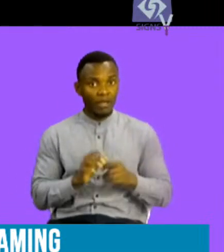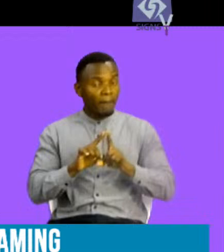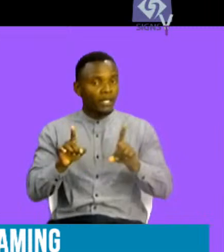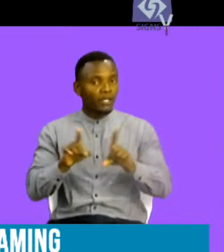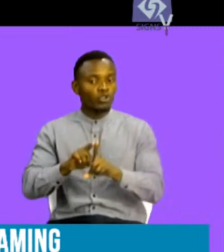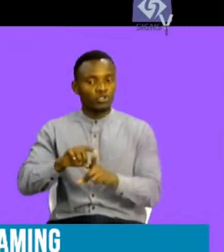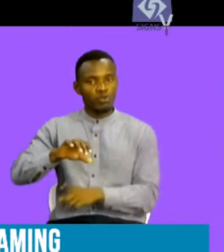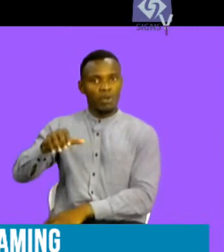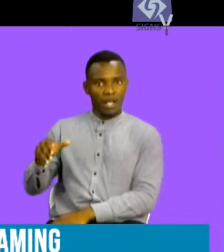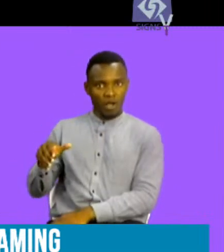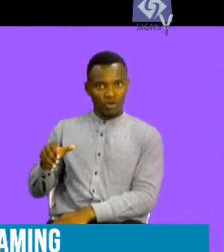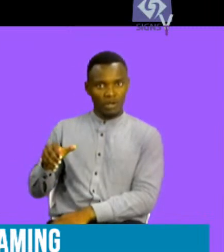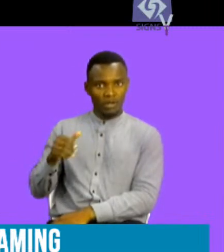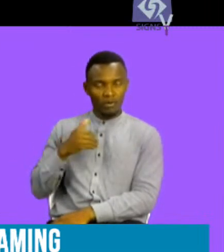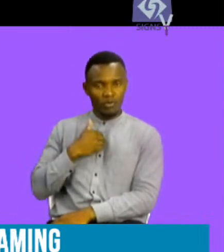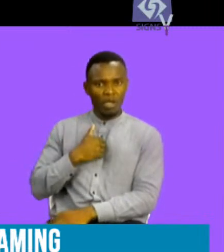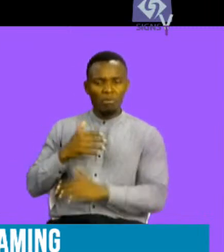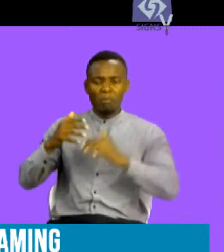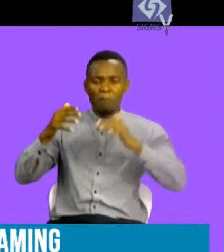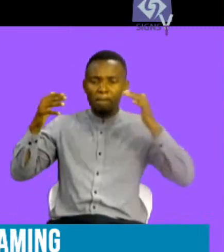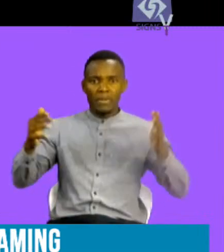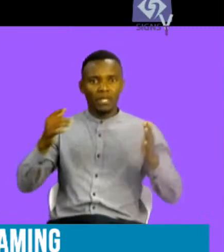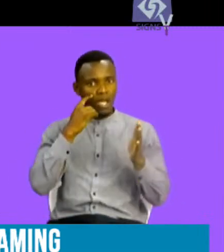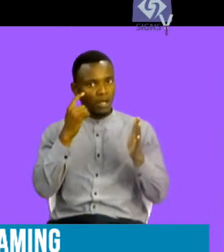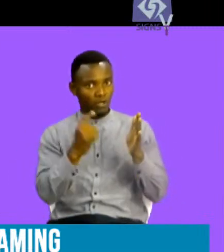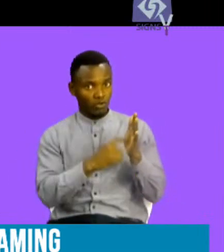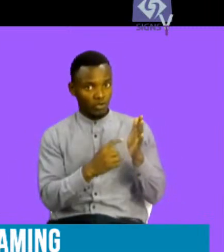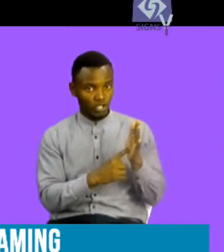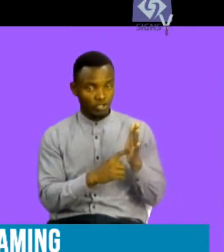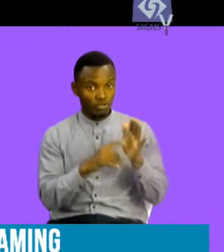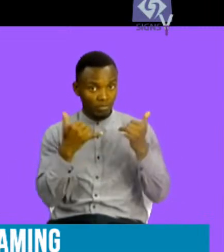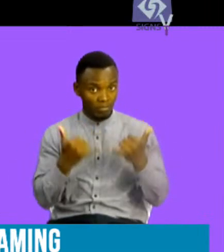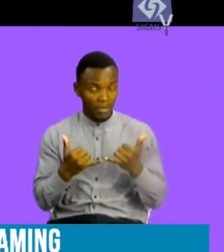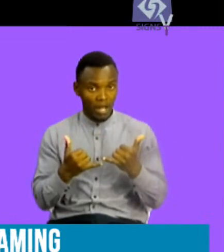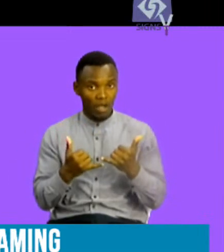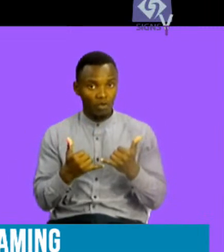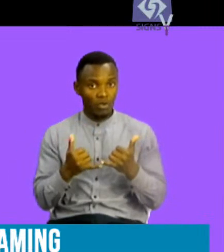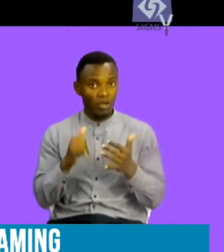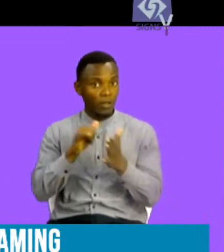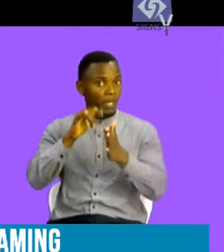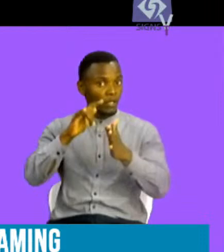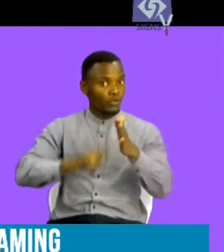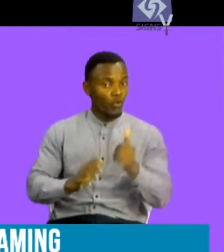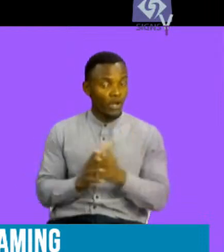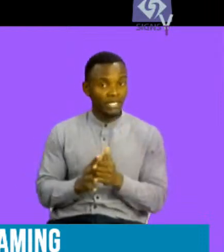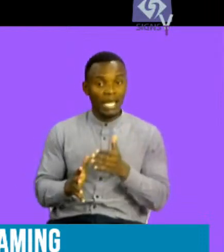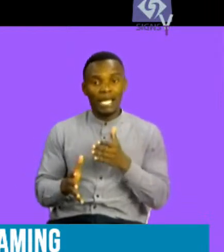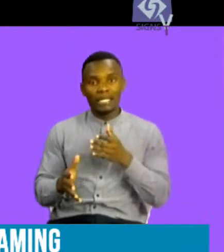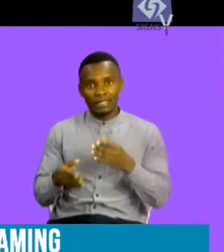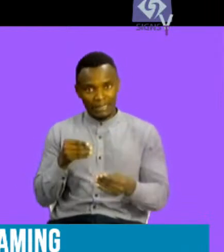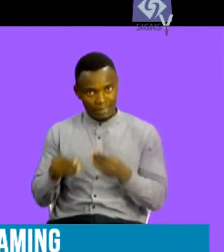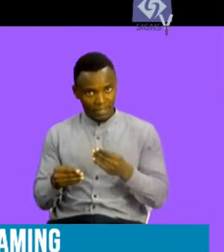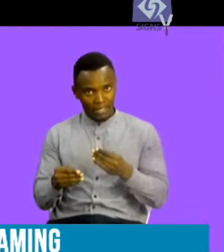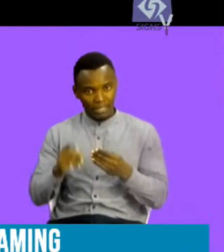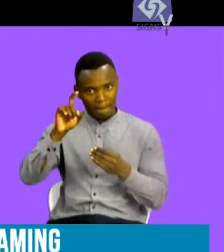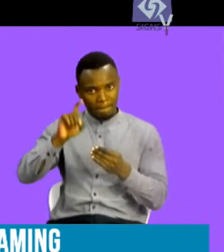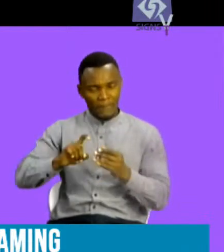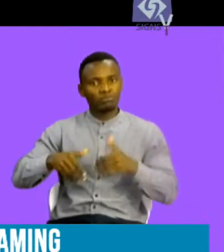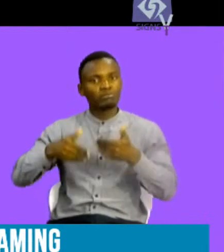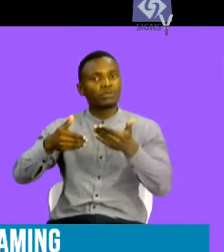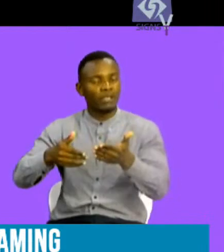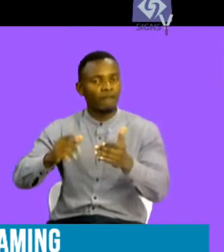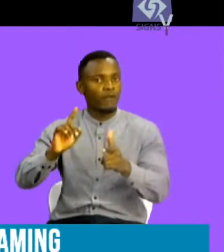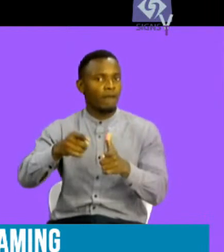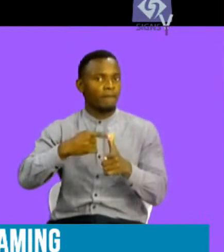a county, there is huge recognition that disability must be given priority. And that